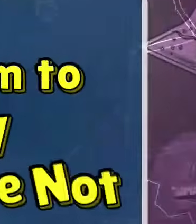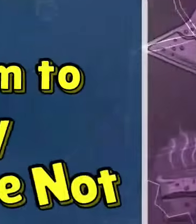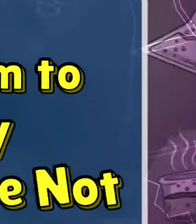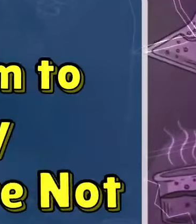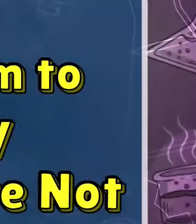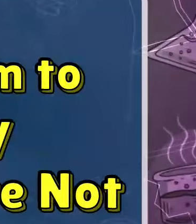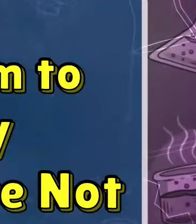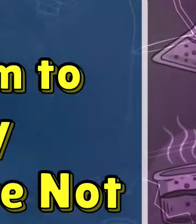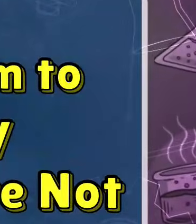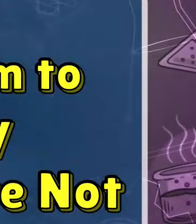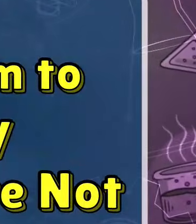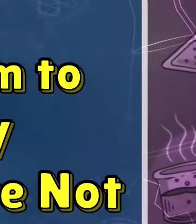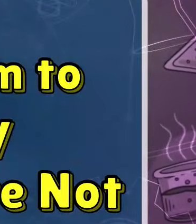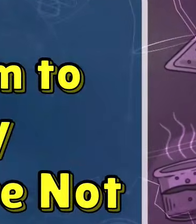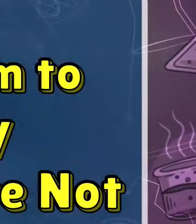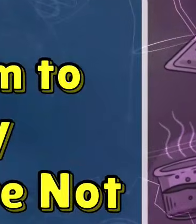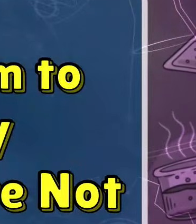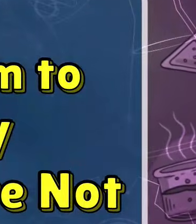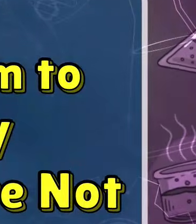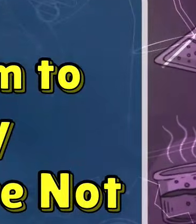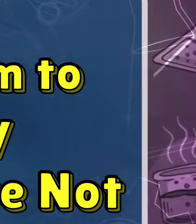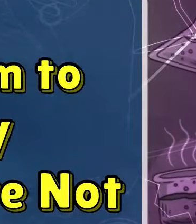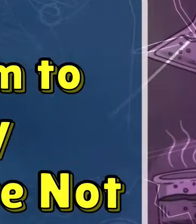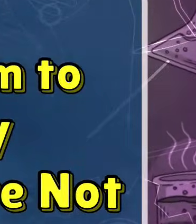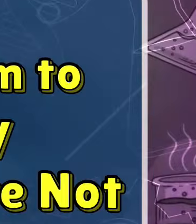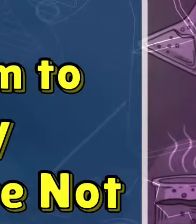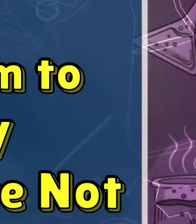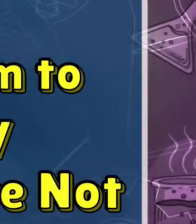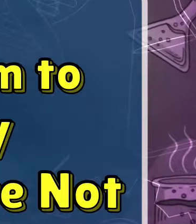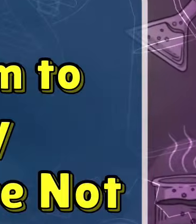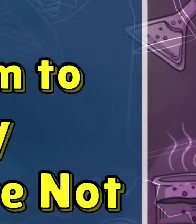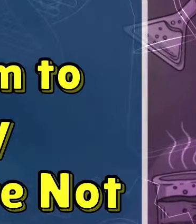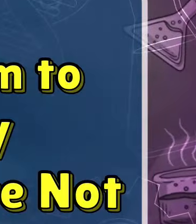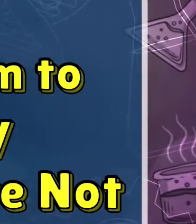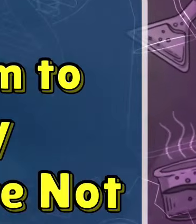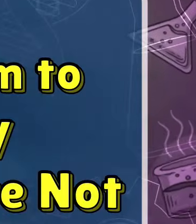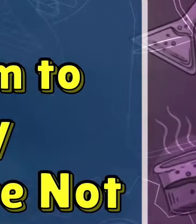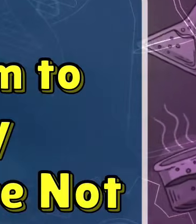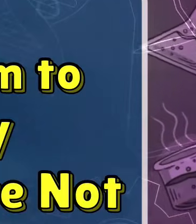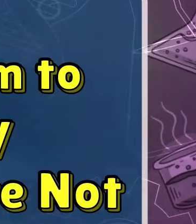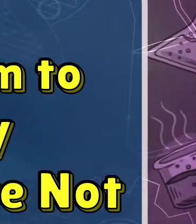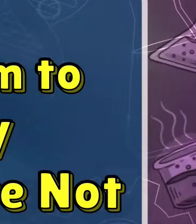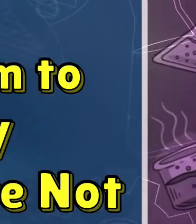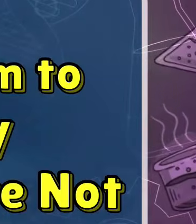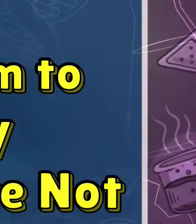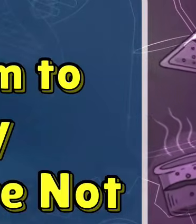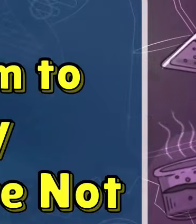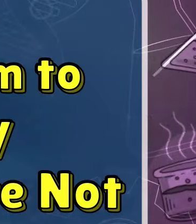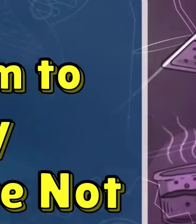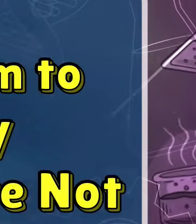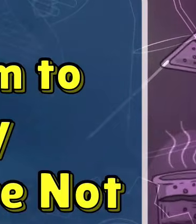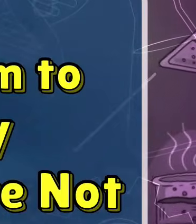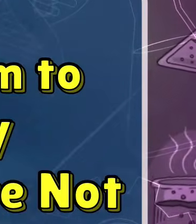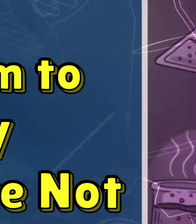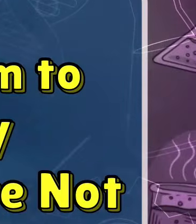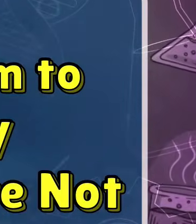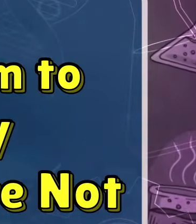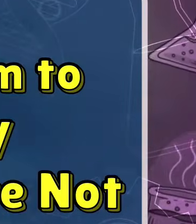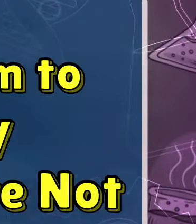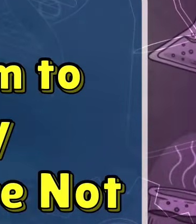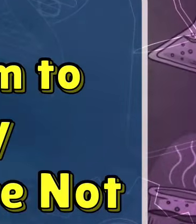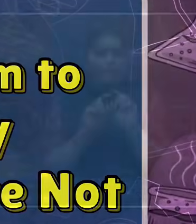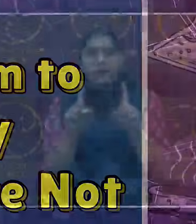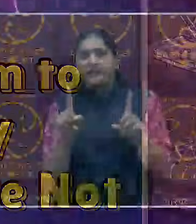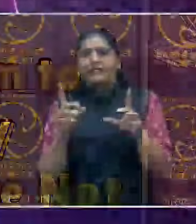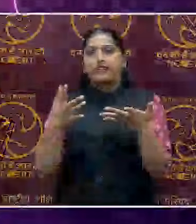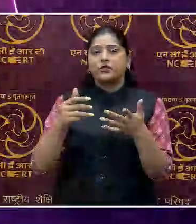demonstration of simulation to show gases are readily compressible and liquids are not. But before that, I just want